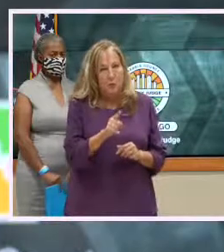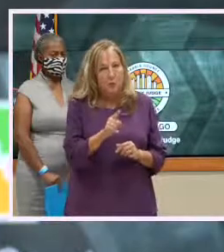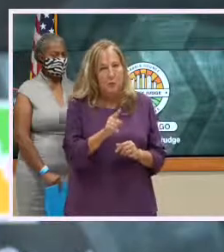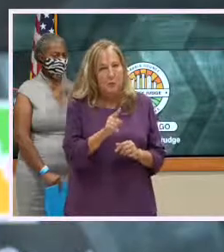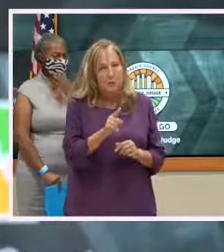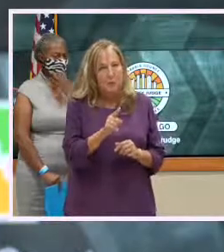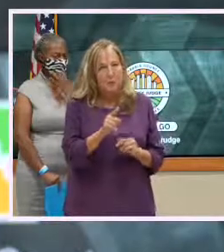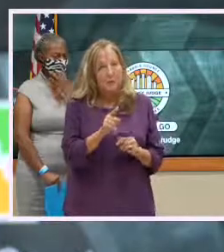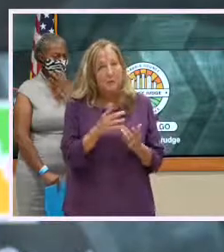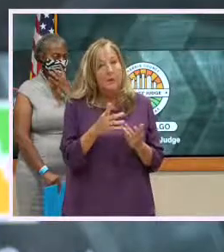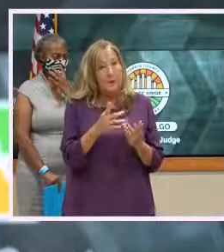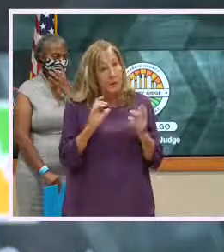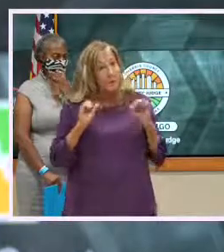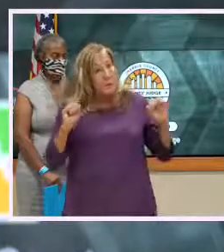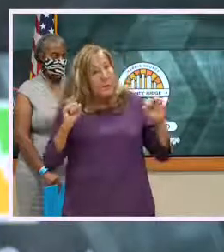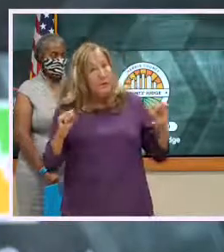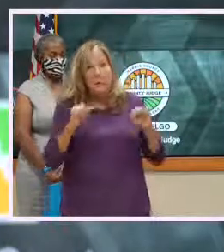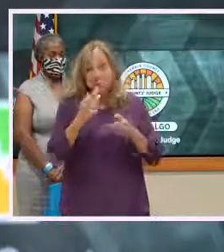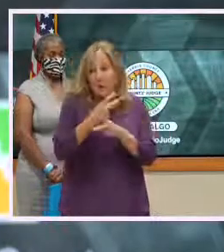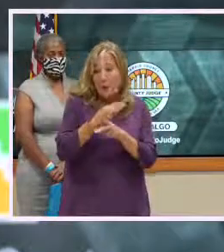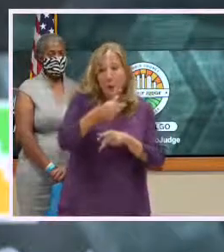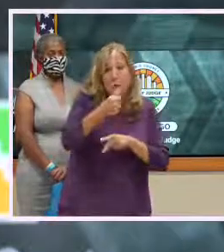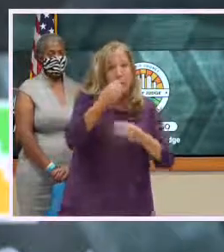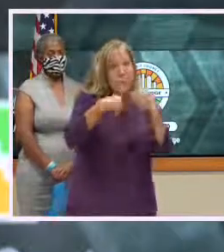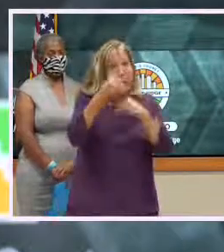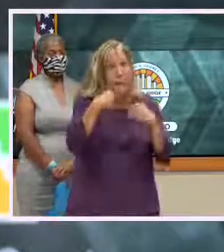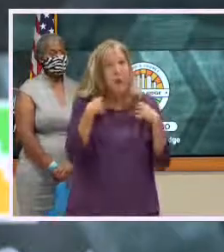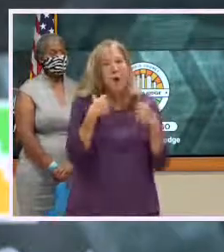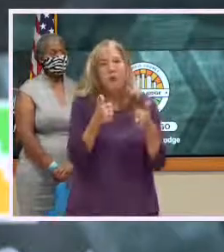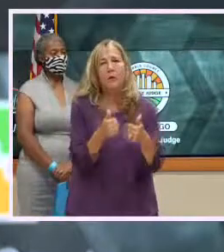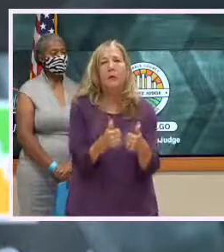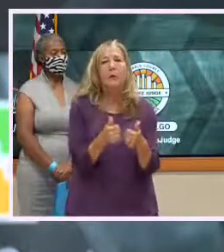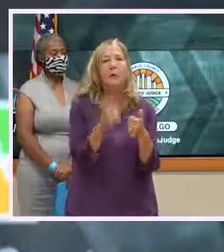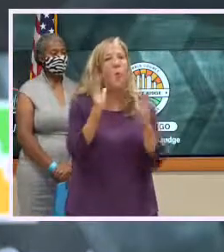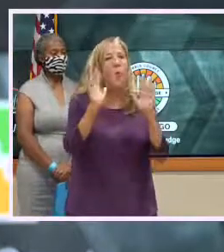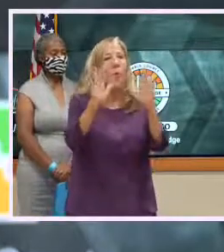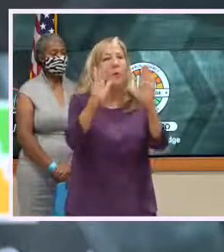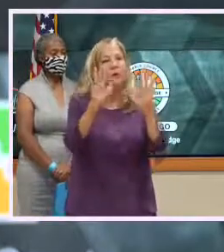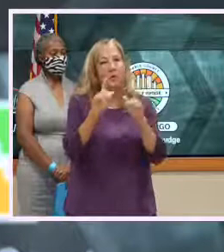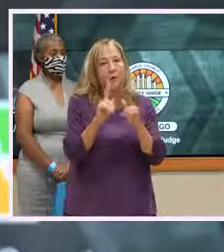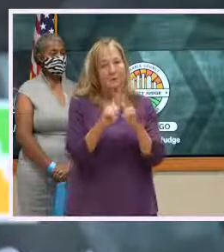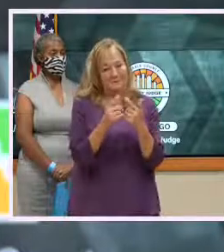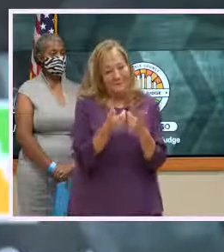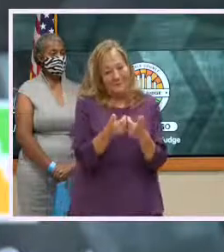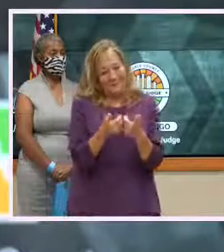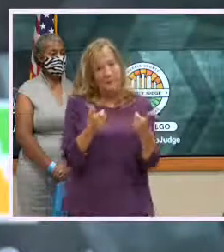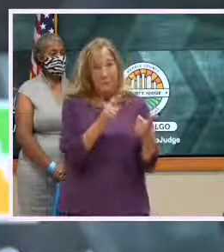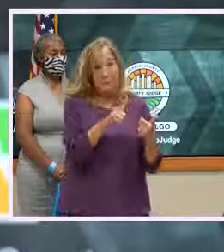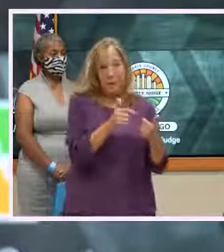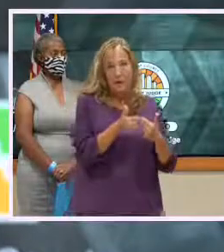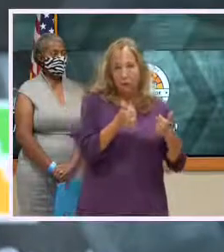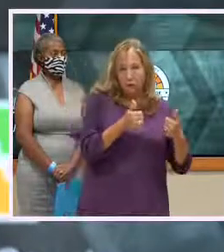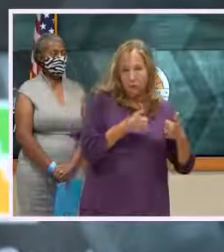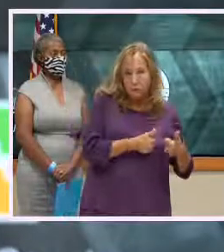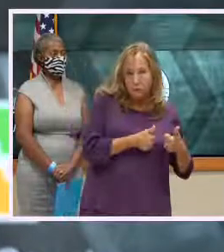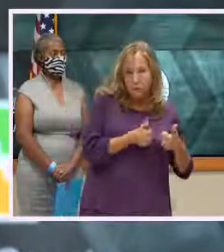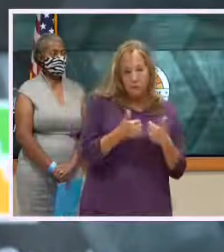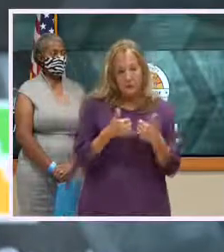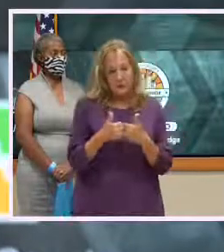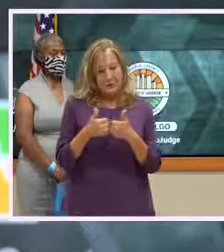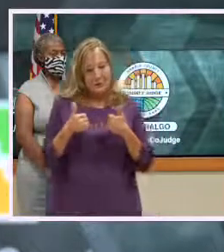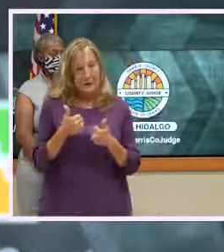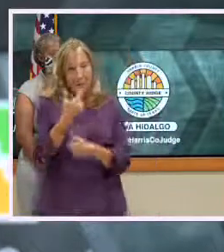it's great to take care of yourself and have a proper diet, but it's no substitute for virus neutralizing antibodies. So what we're seeing